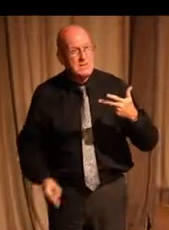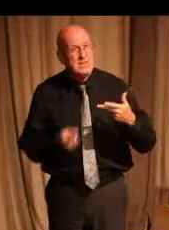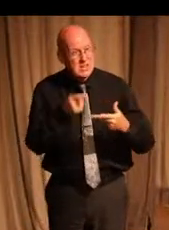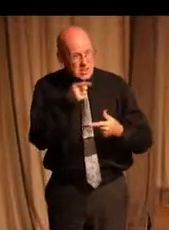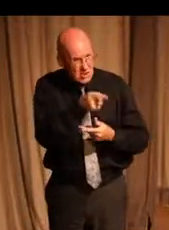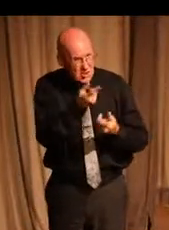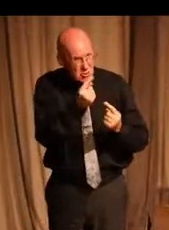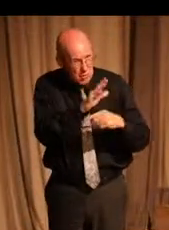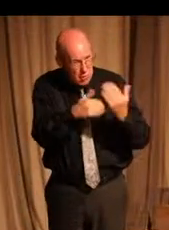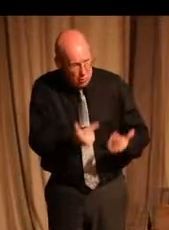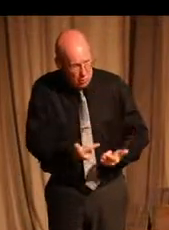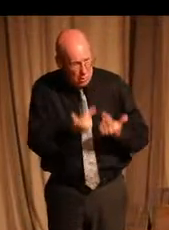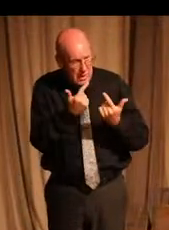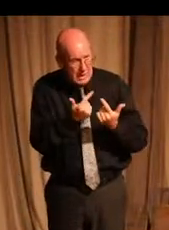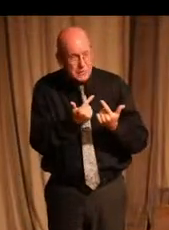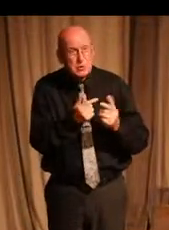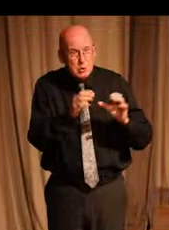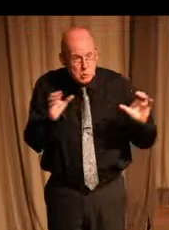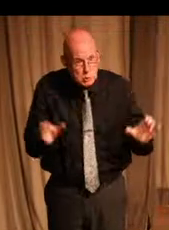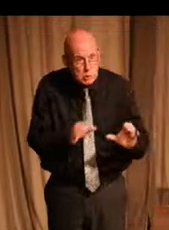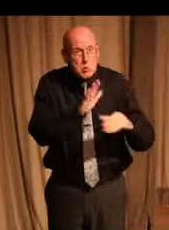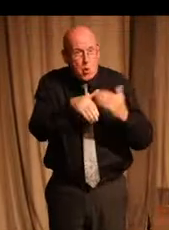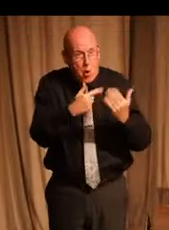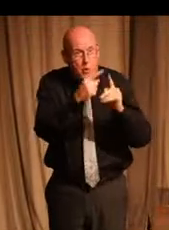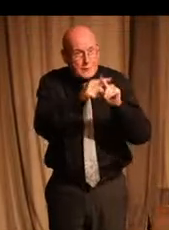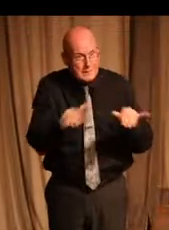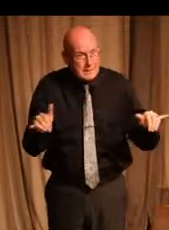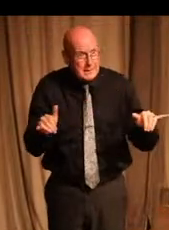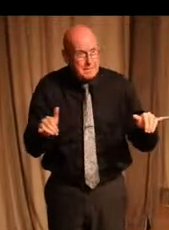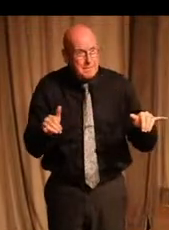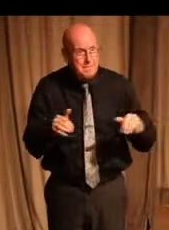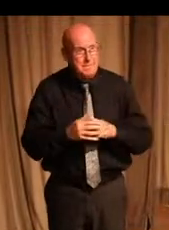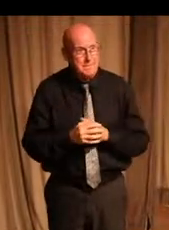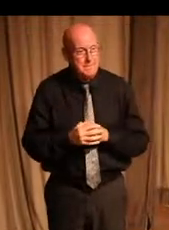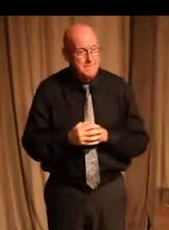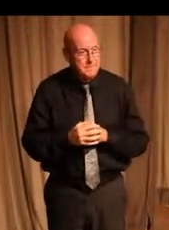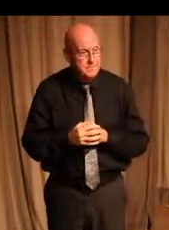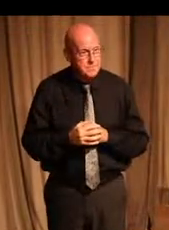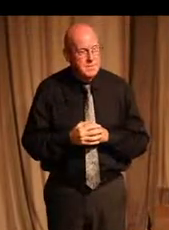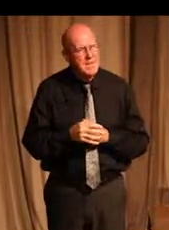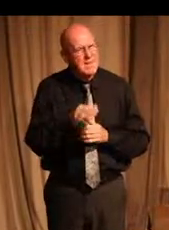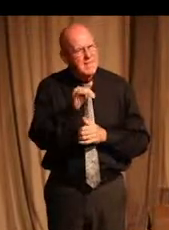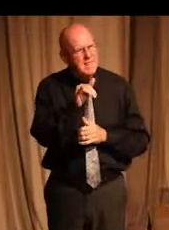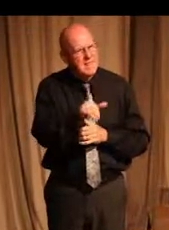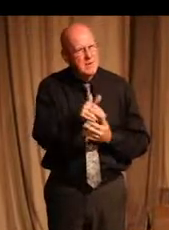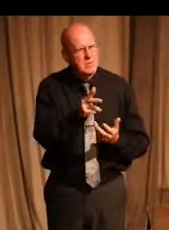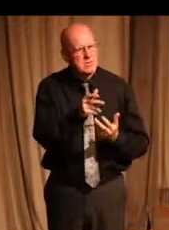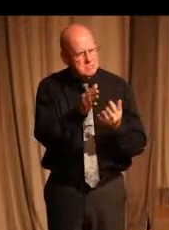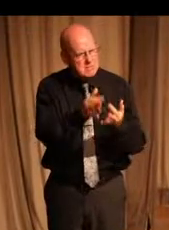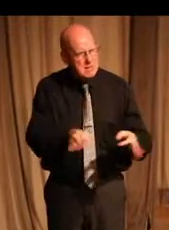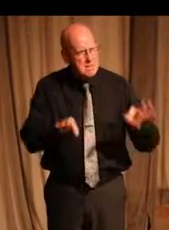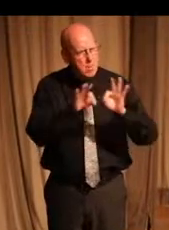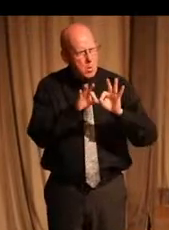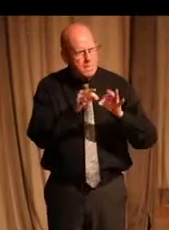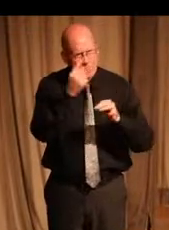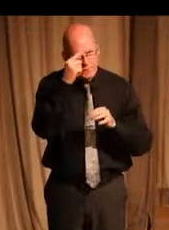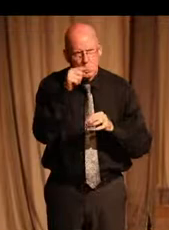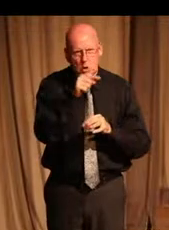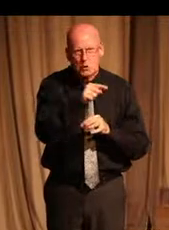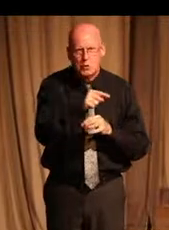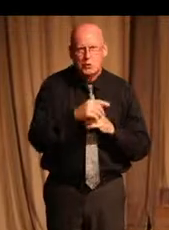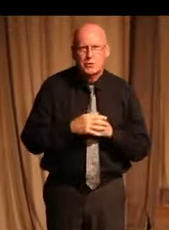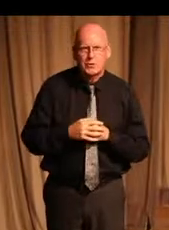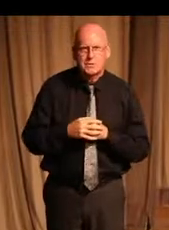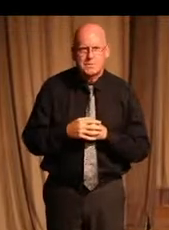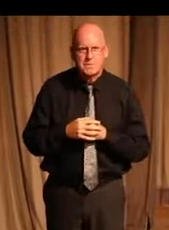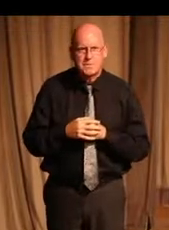put all this together and at the same level. She and so that was also important for her, you know,